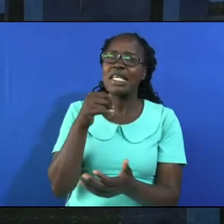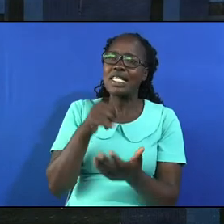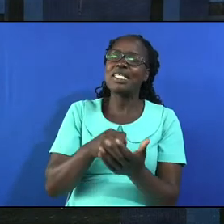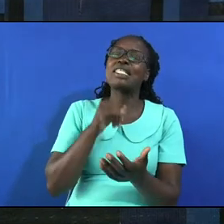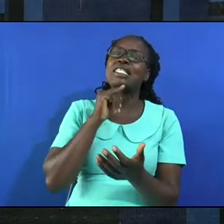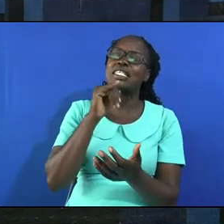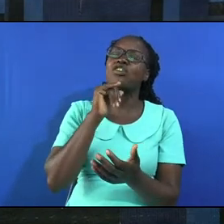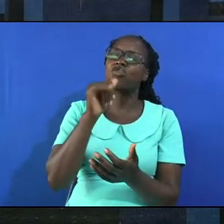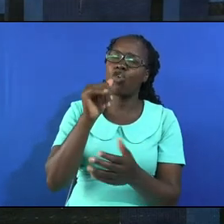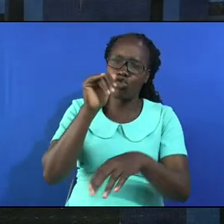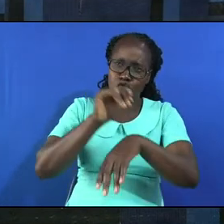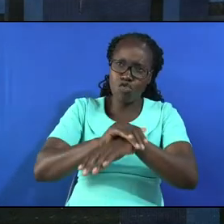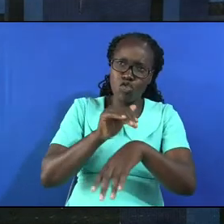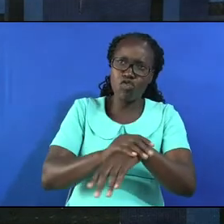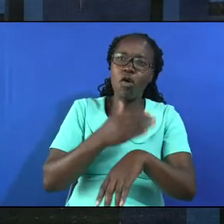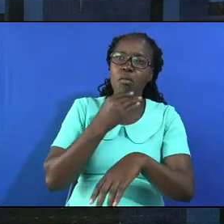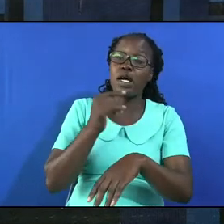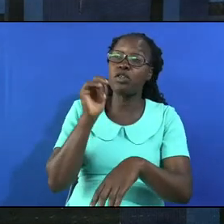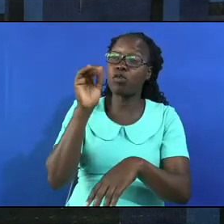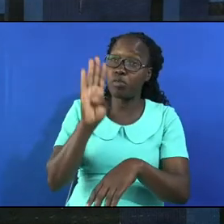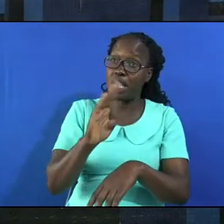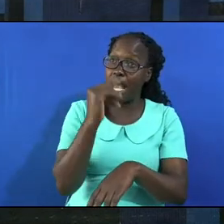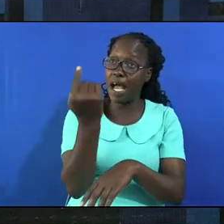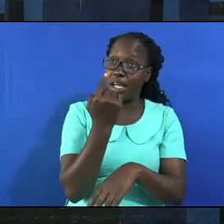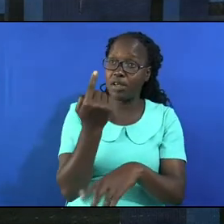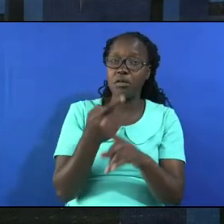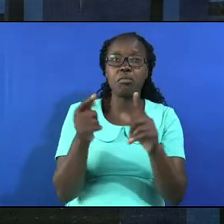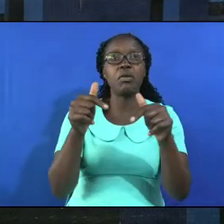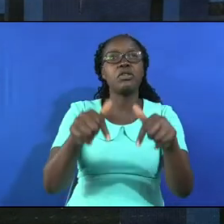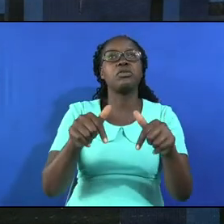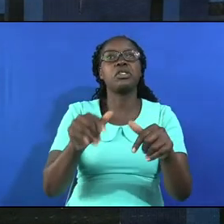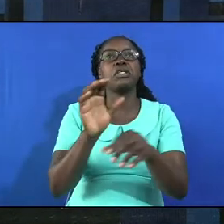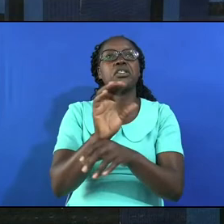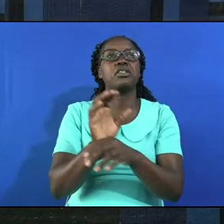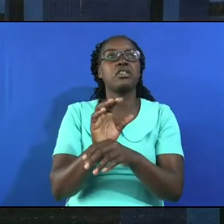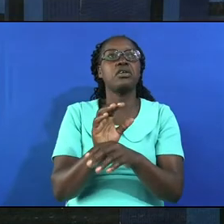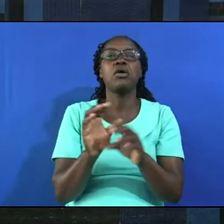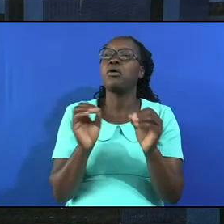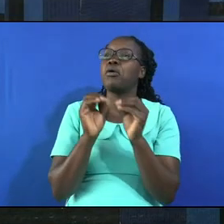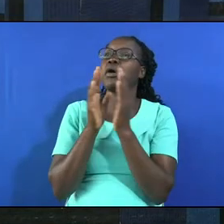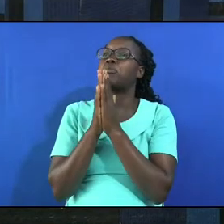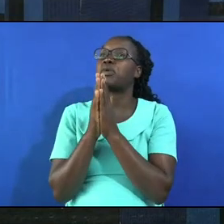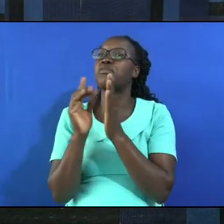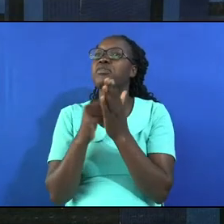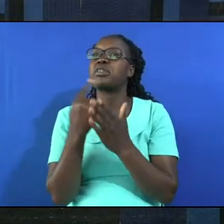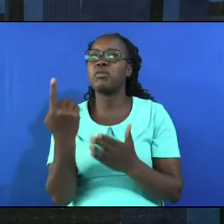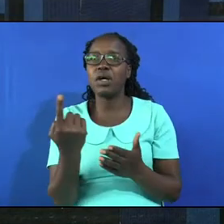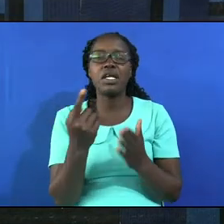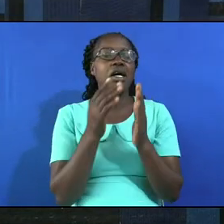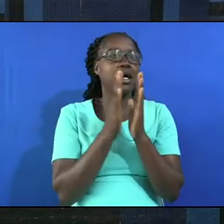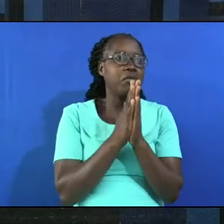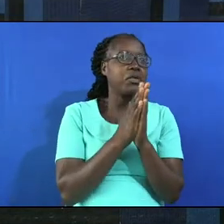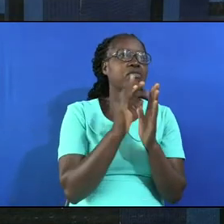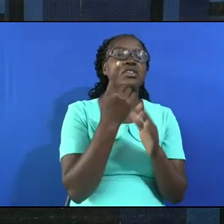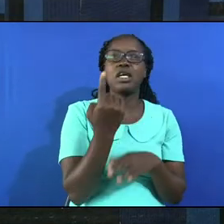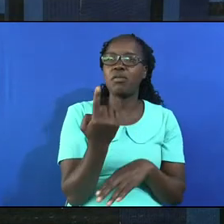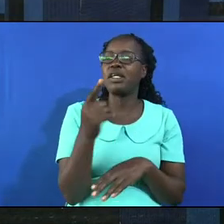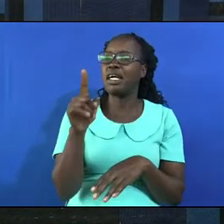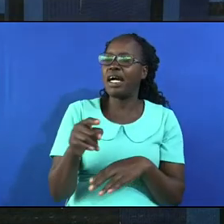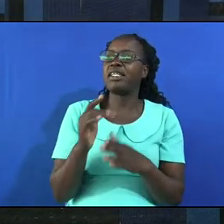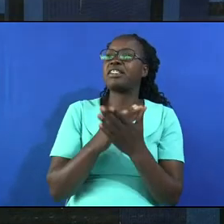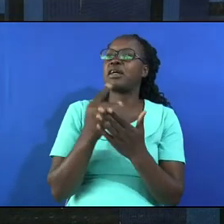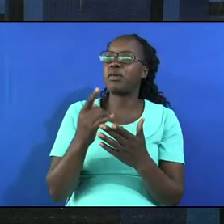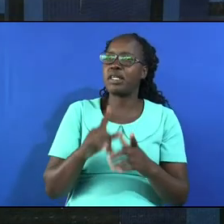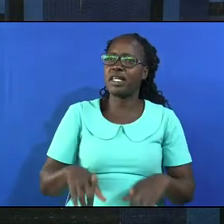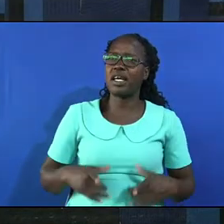is not good for man to be alone. But today in church, I'm praying for someone. I'm praying for someone. I need